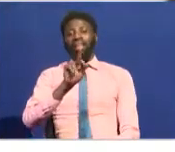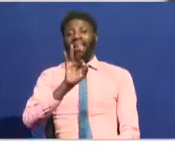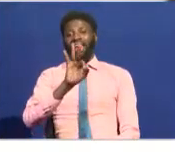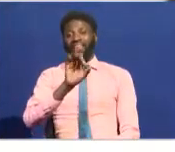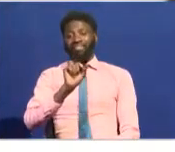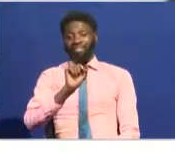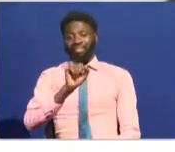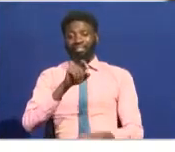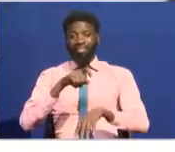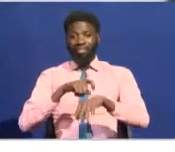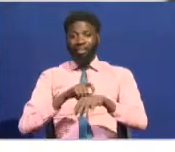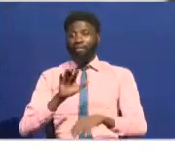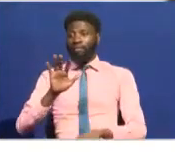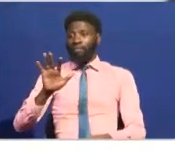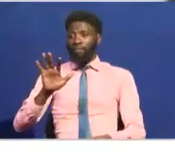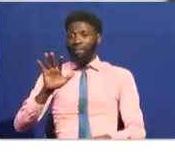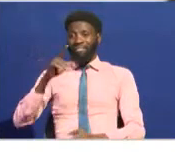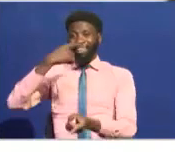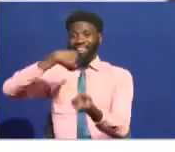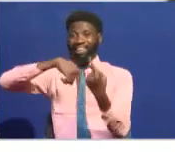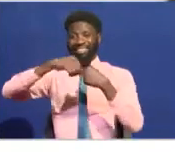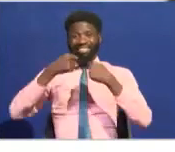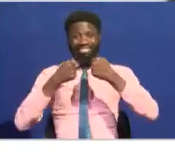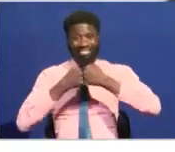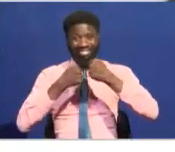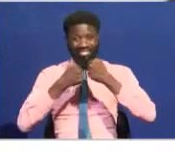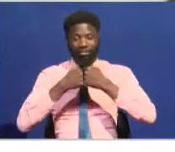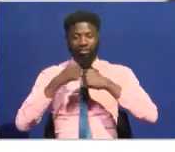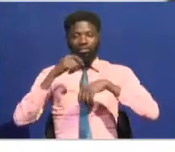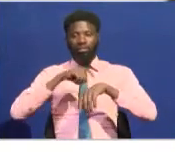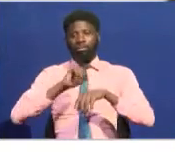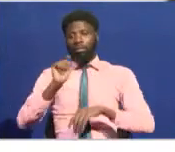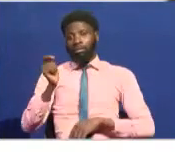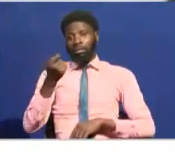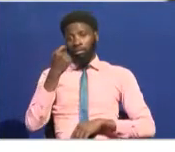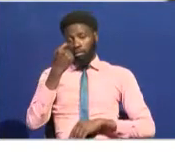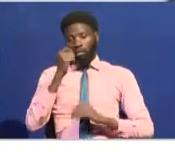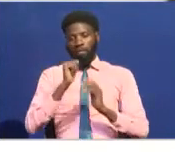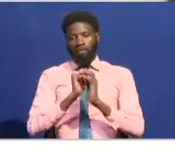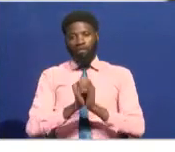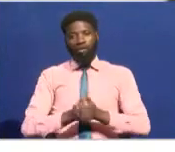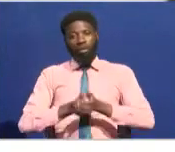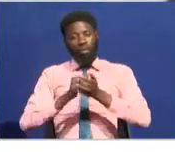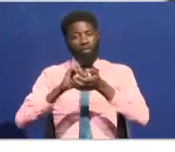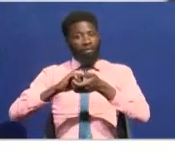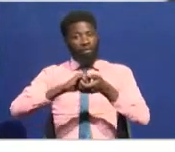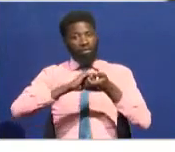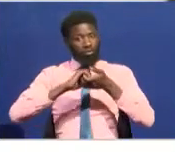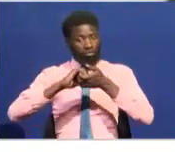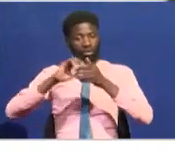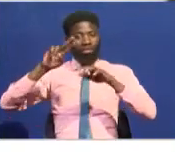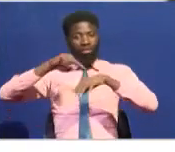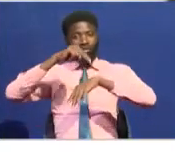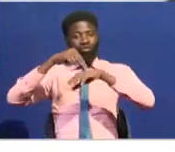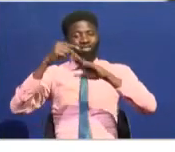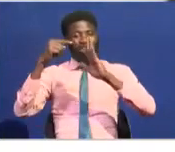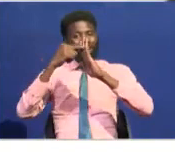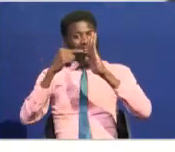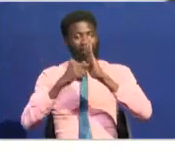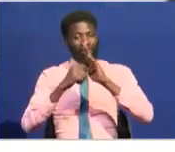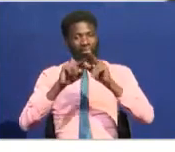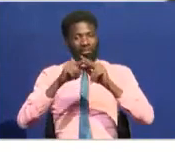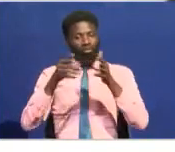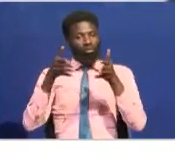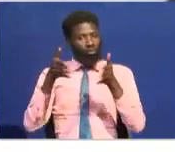thriller in a highly charged match during the Kenya Volleyball Federation National League playoffs, which started today at the Kasarani Indoor